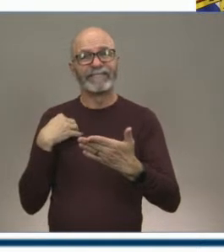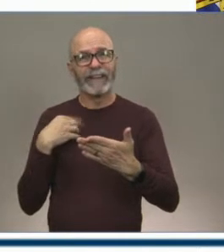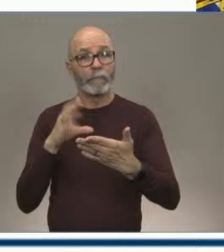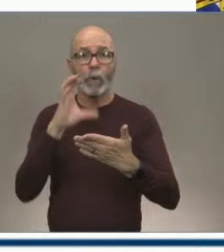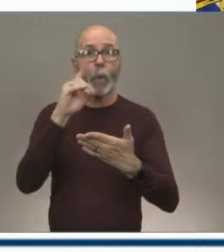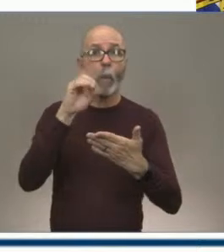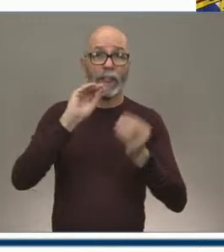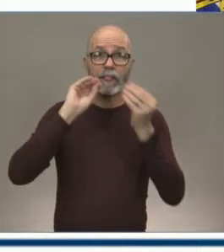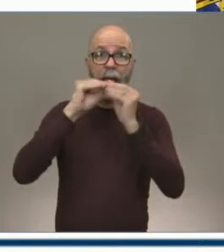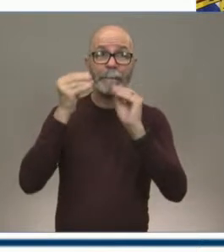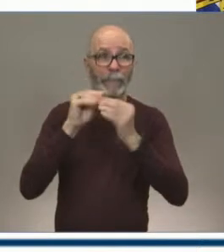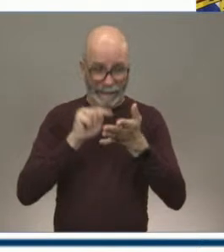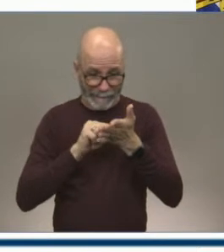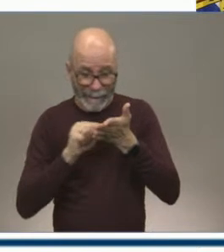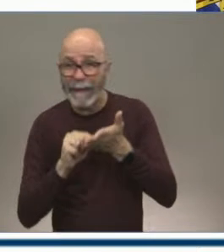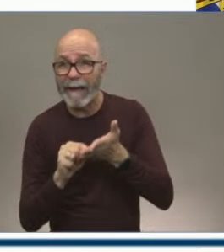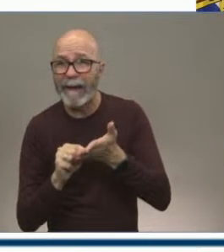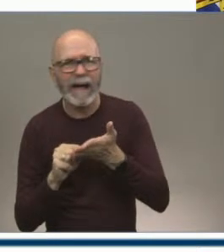input?